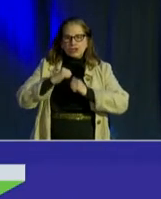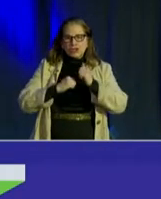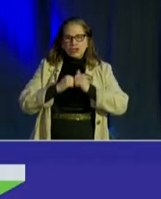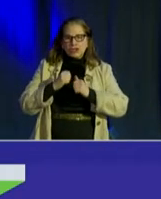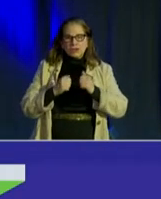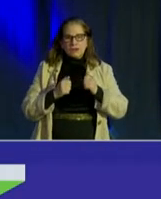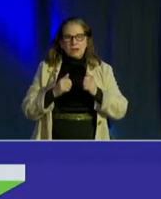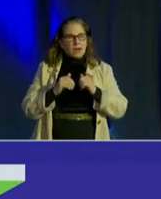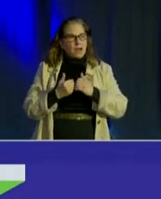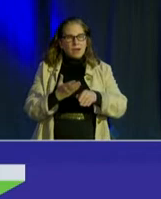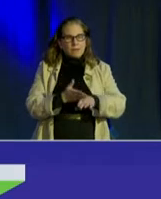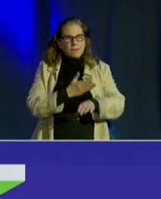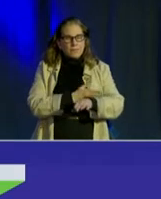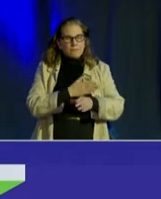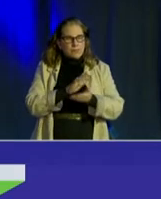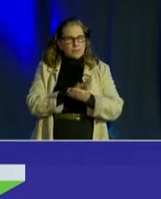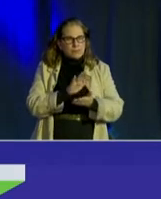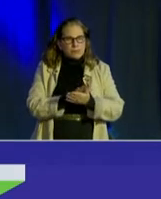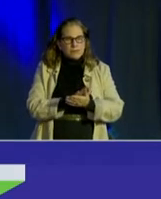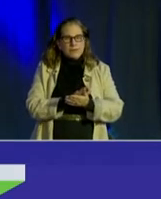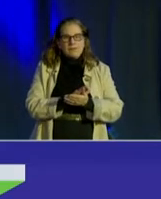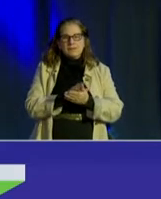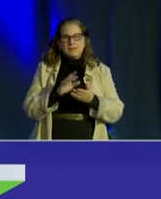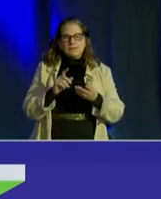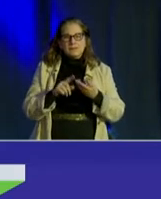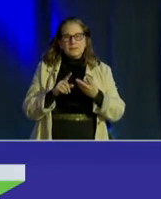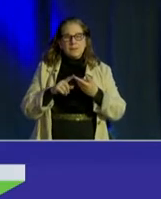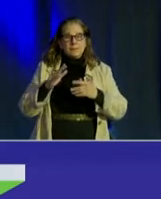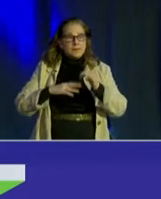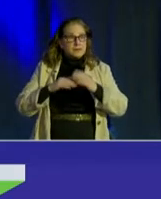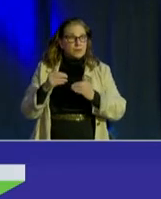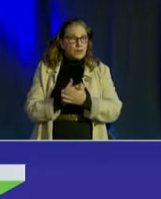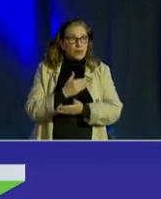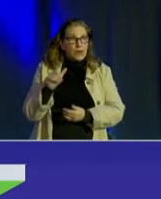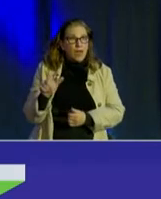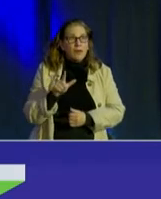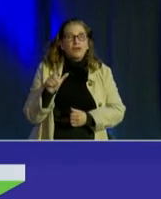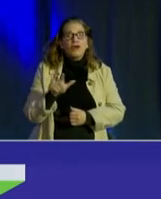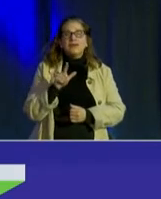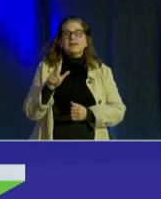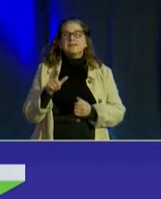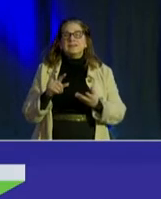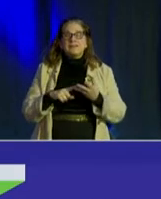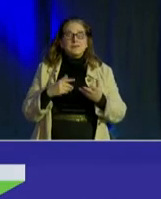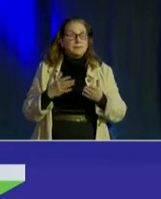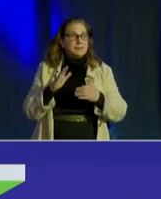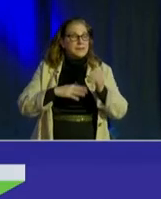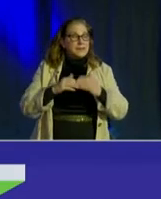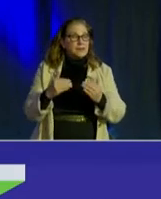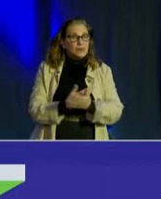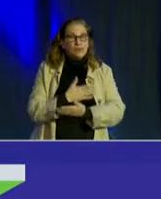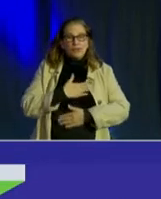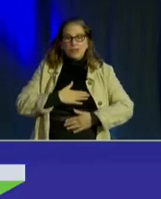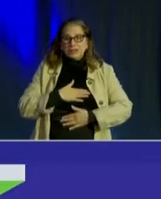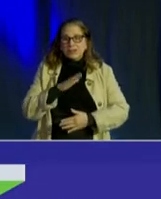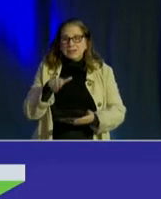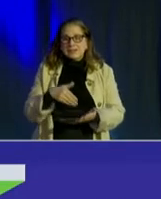build new recreation centers and libraries, and also make sure our roads, sidewalks, and alleys are in a state of good repair.